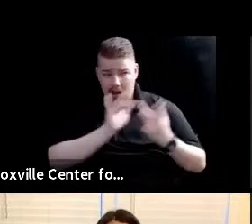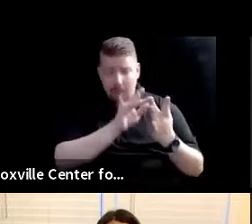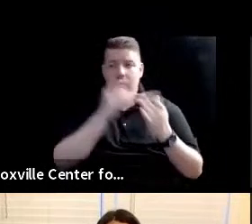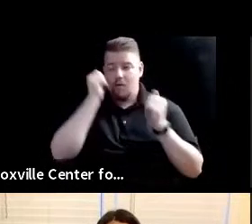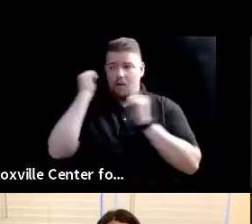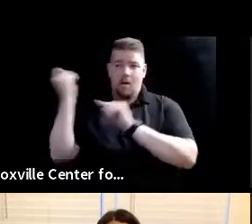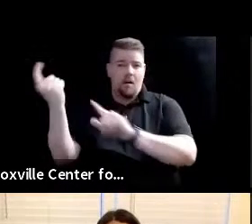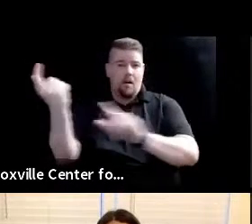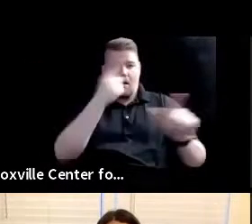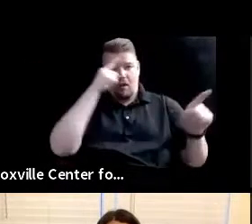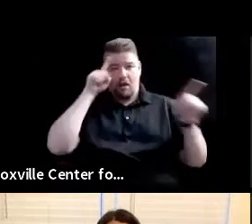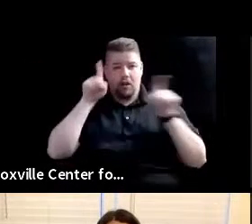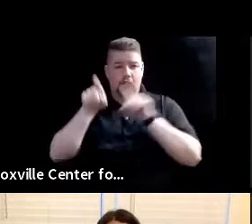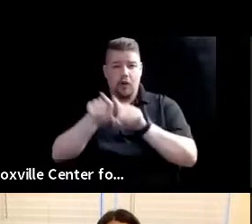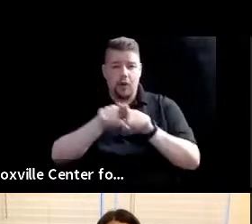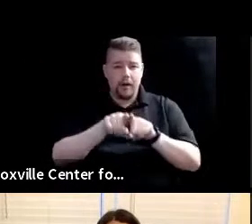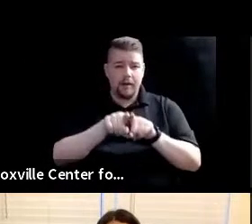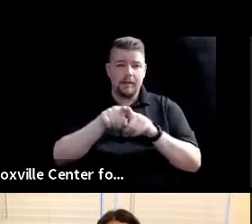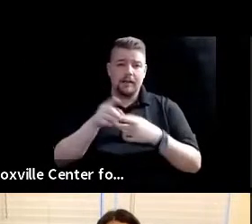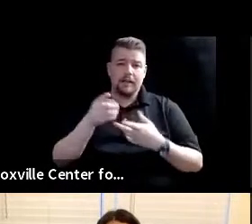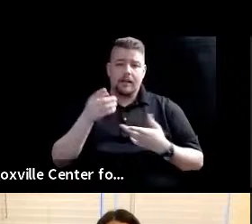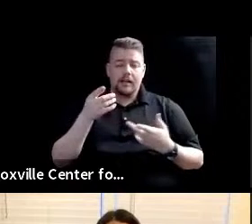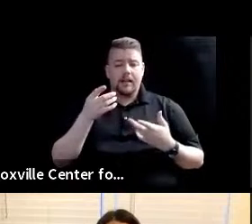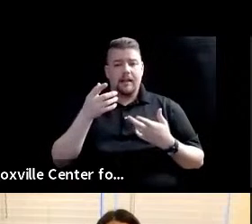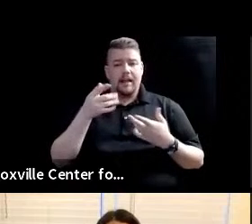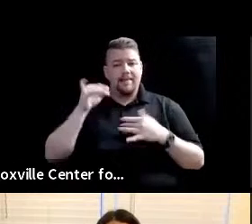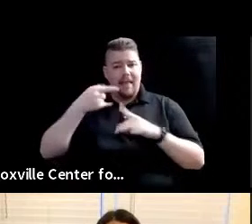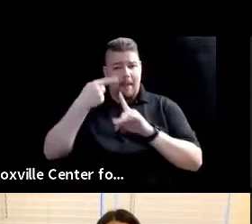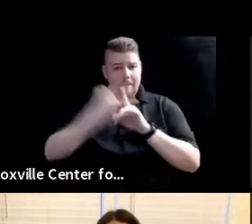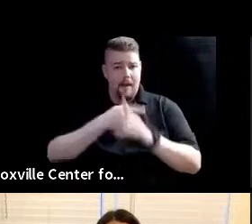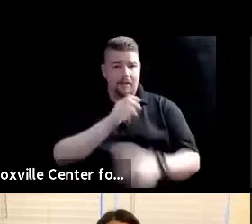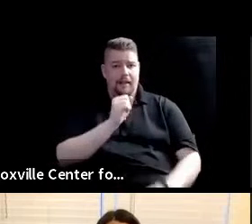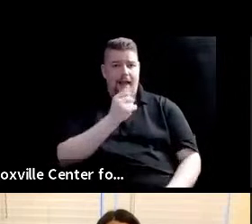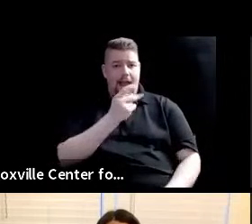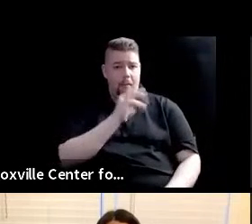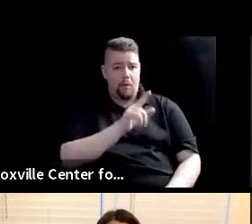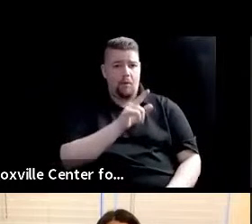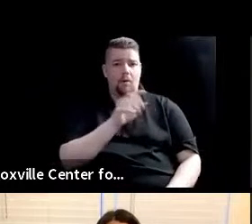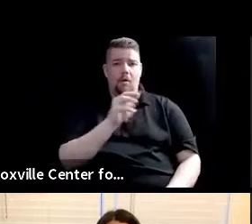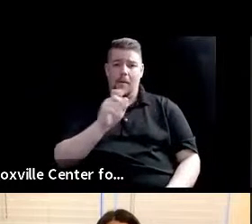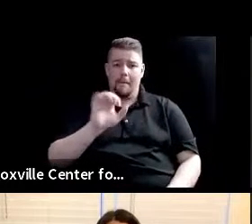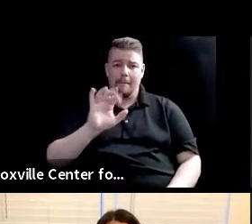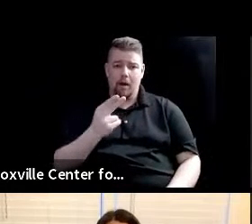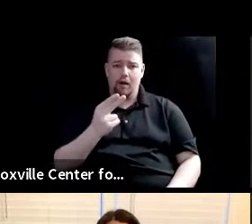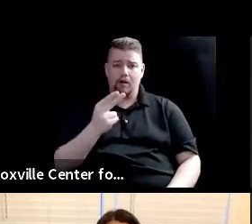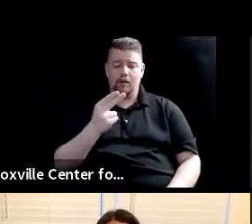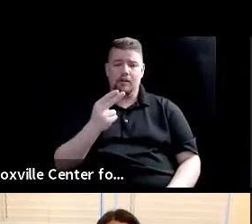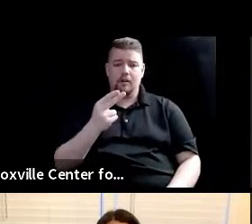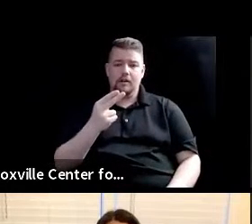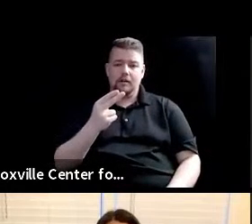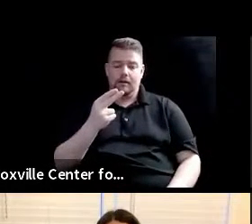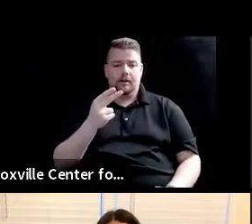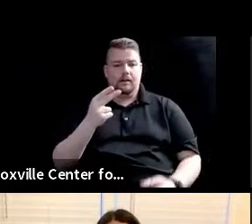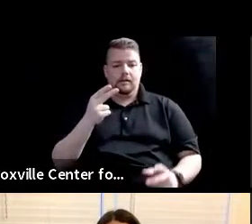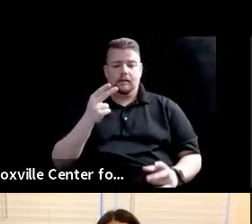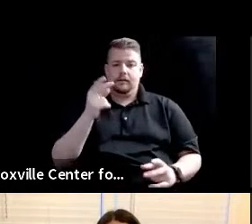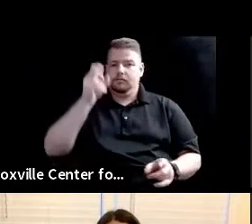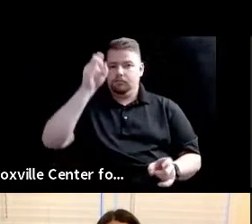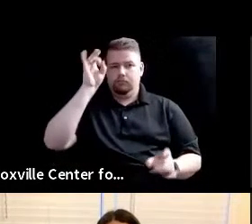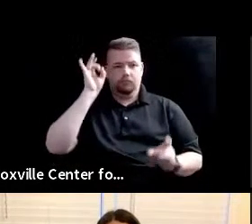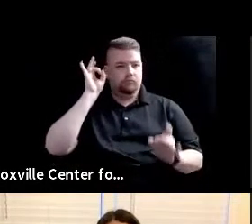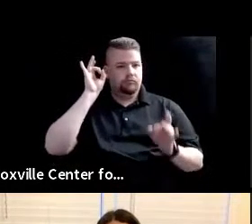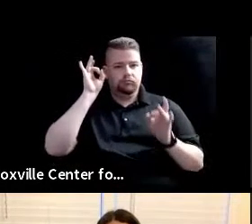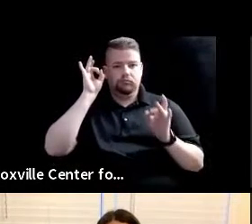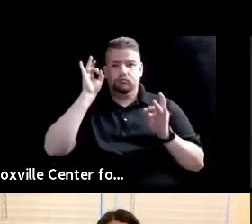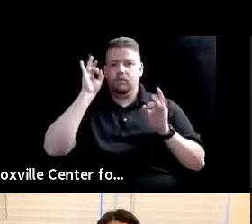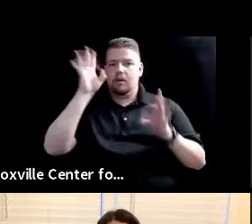agreement that the months of March and April proved so devastating